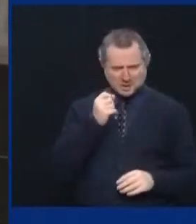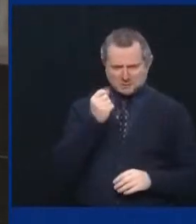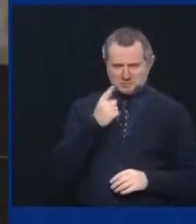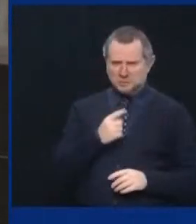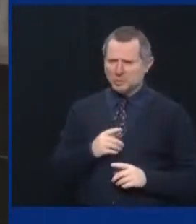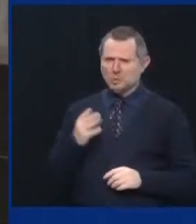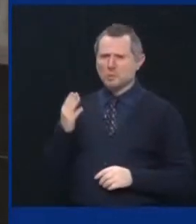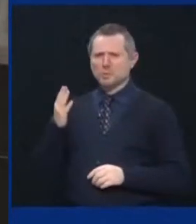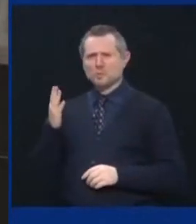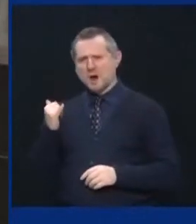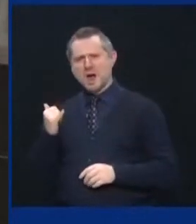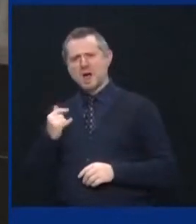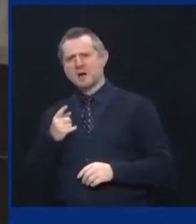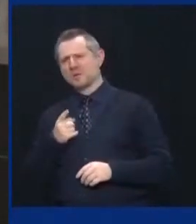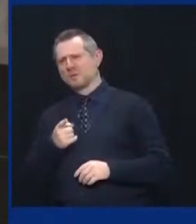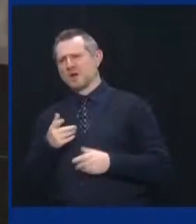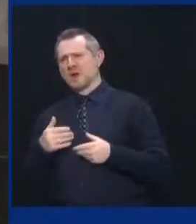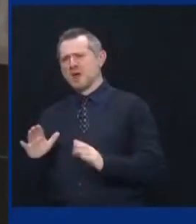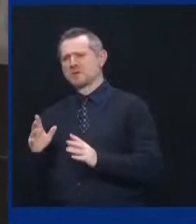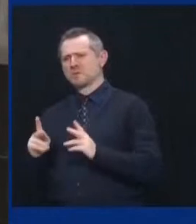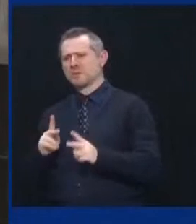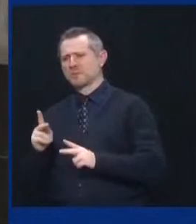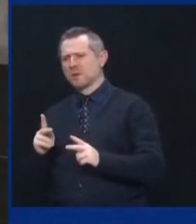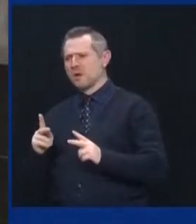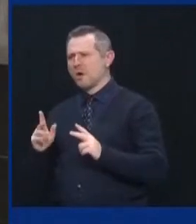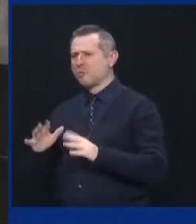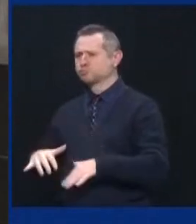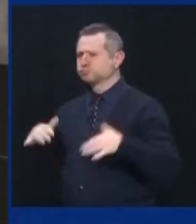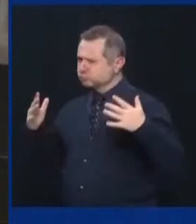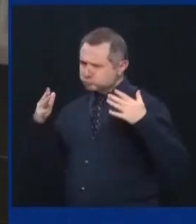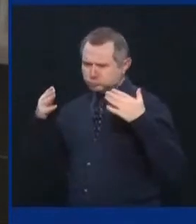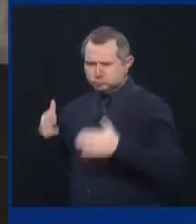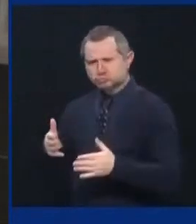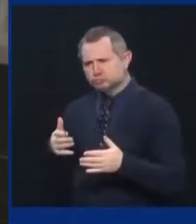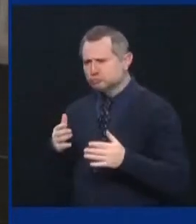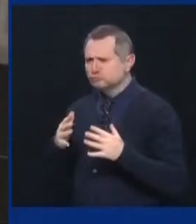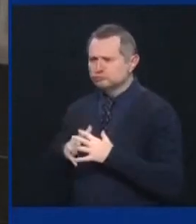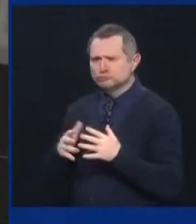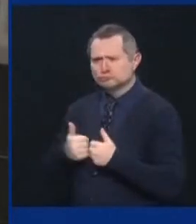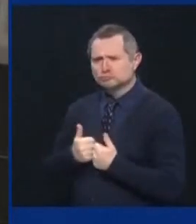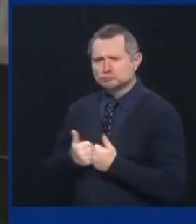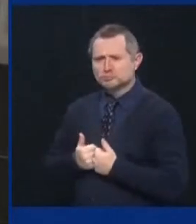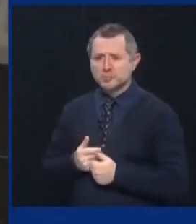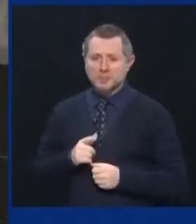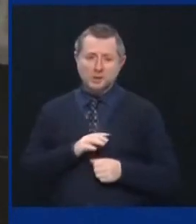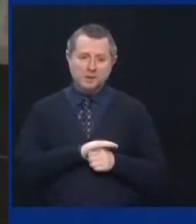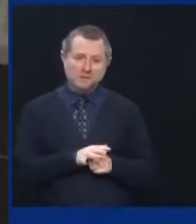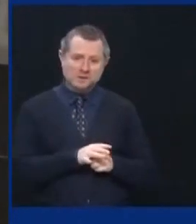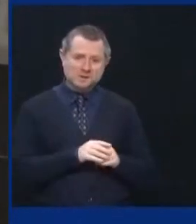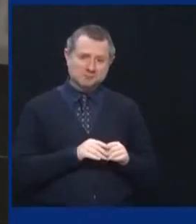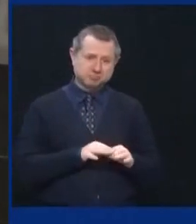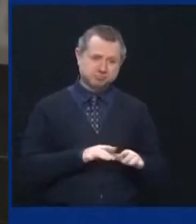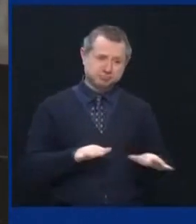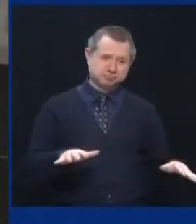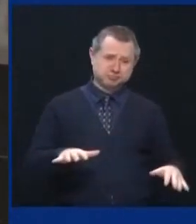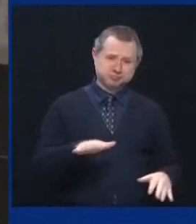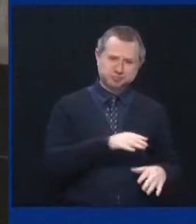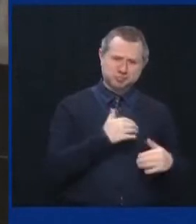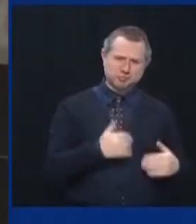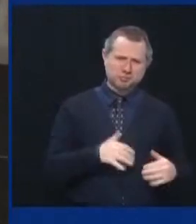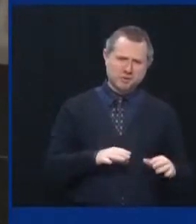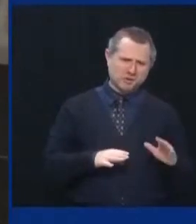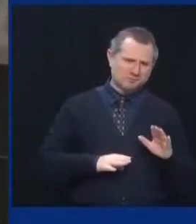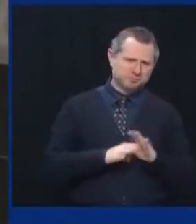important to allow in-person fans at a football game at a time when COVID-19 cases are surging so much in the